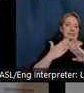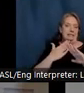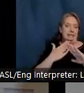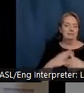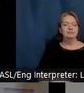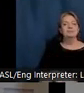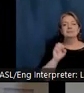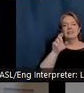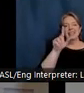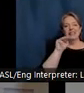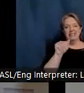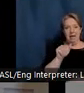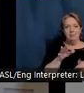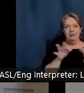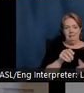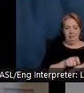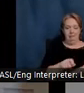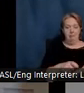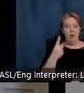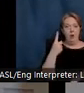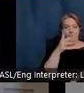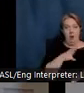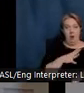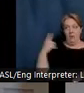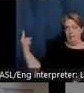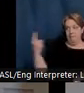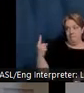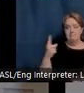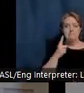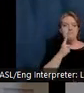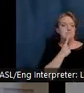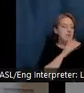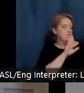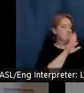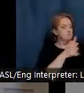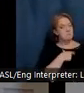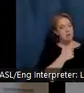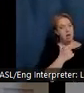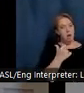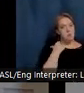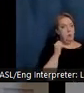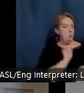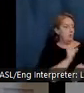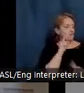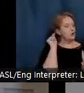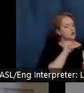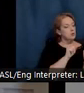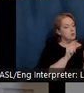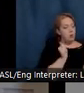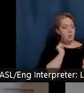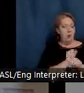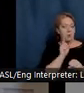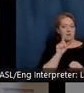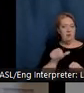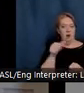doorstep and let Selma know that she would not work for Selma or anyone else unless they were too puny